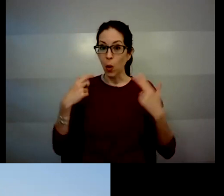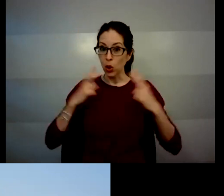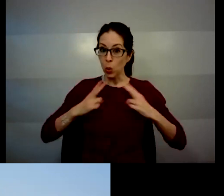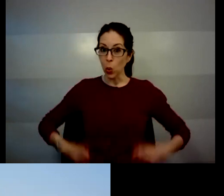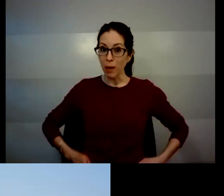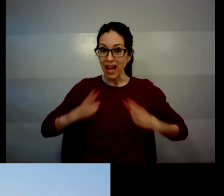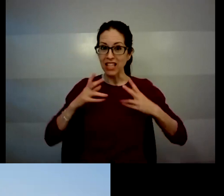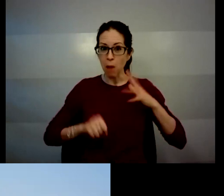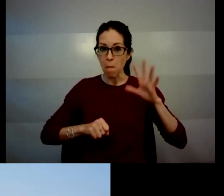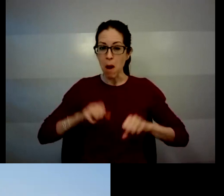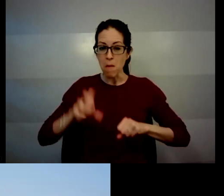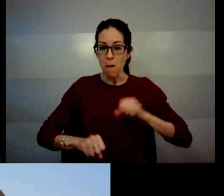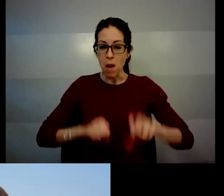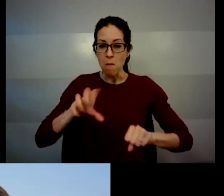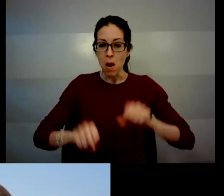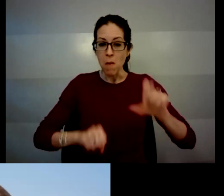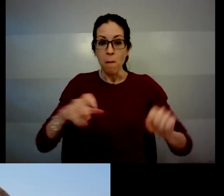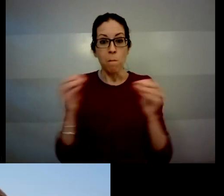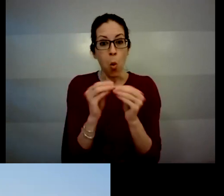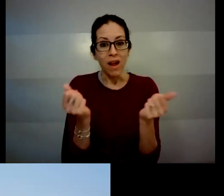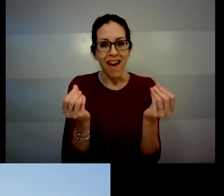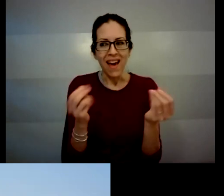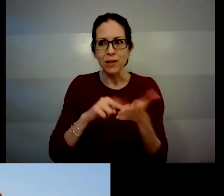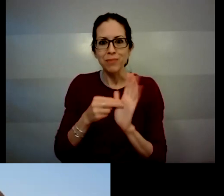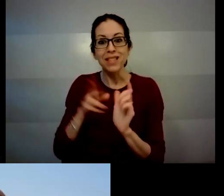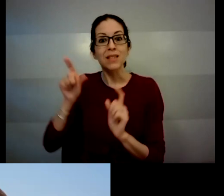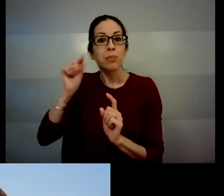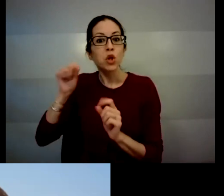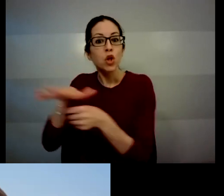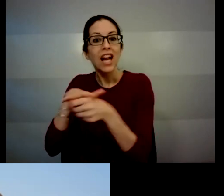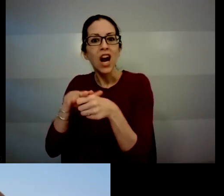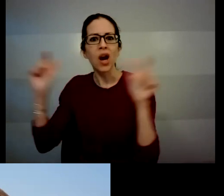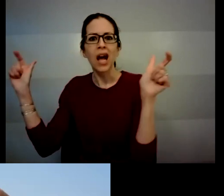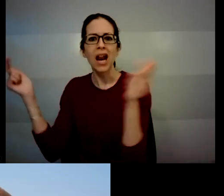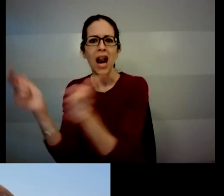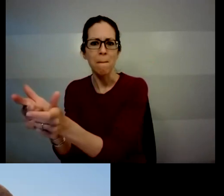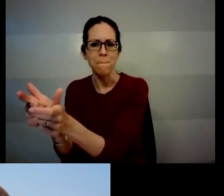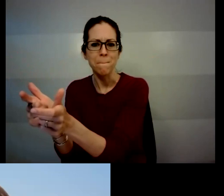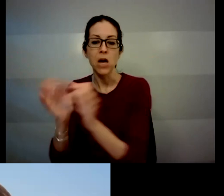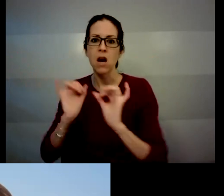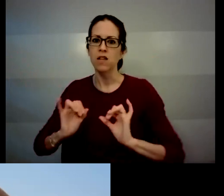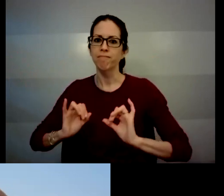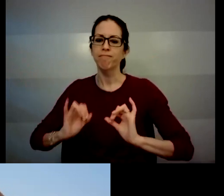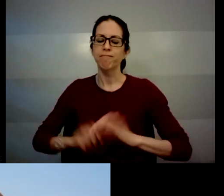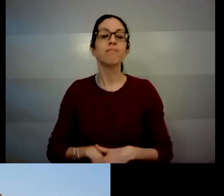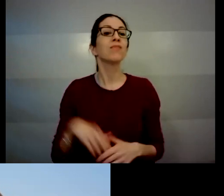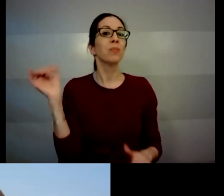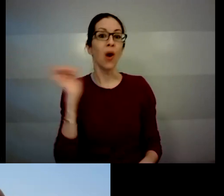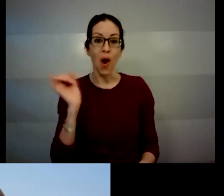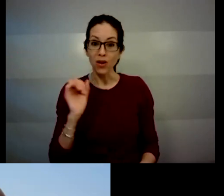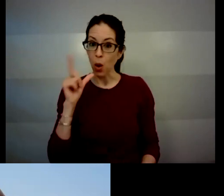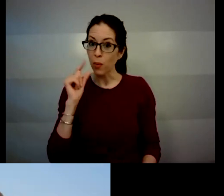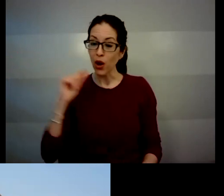in their patch size and less frequent. But also, migratory birds face a lot of threats as they migrate. So if you're a